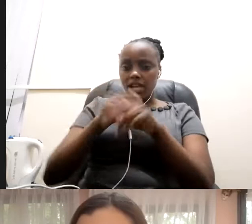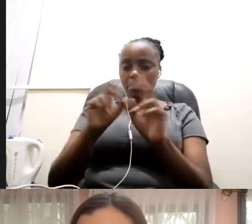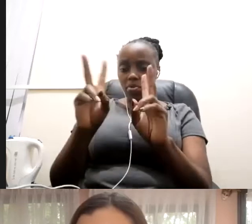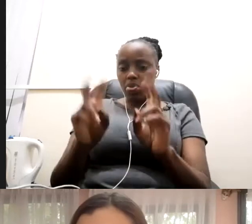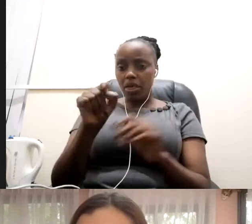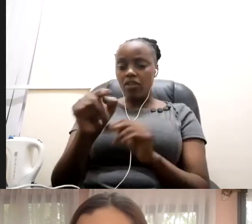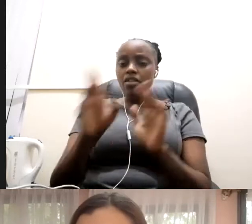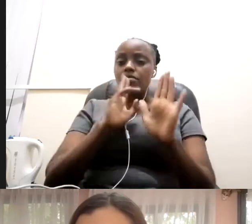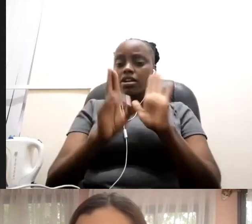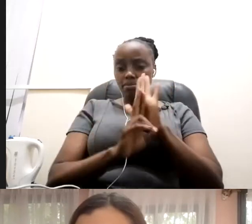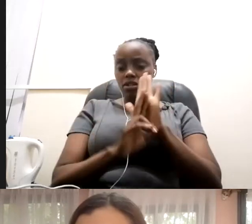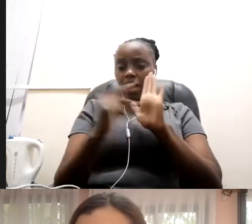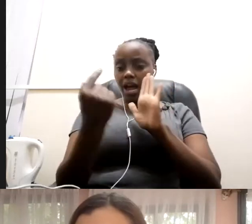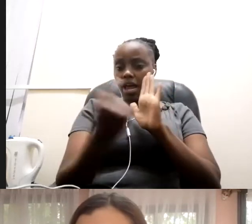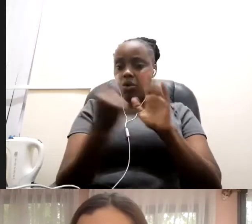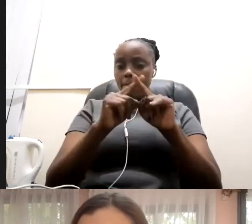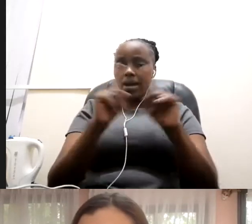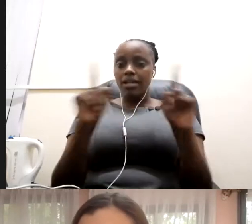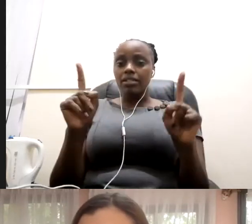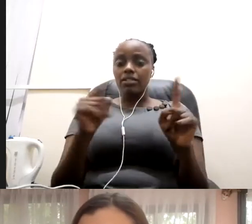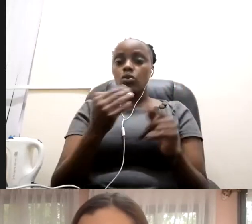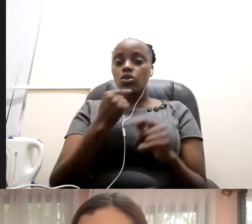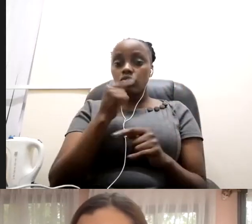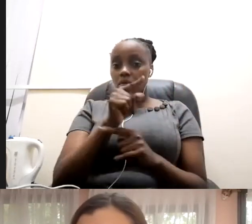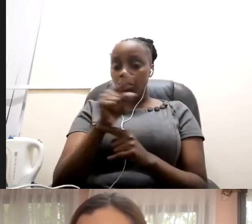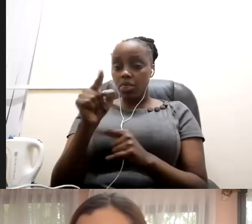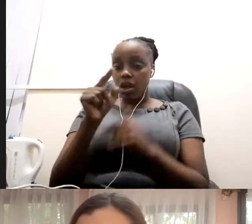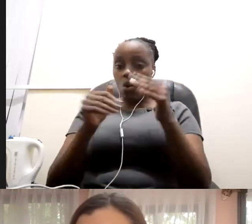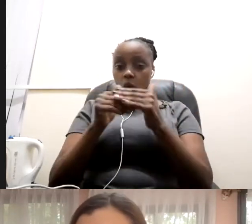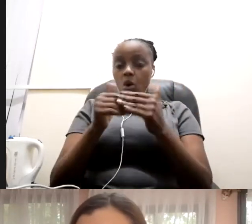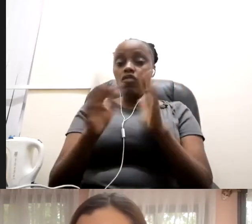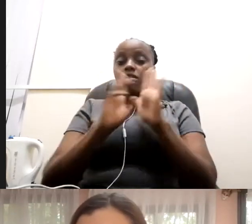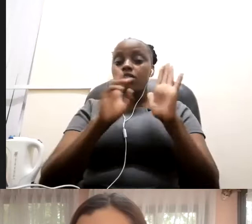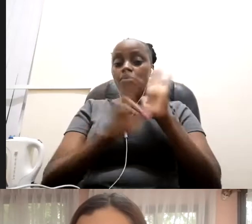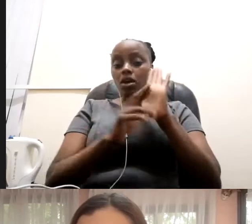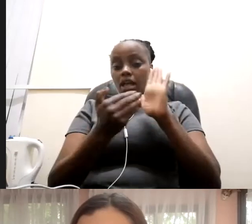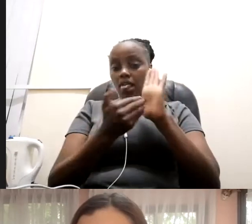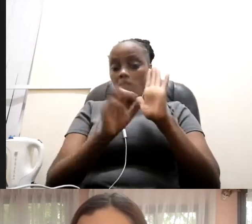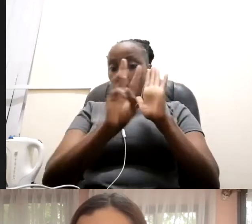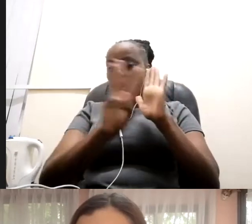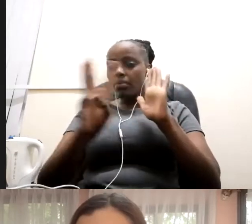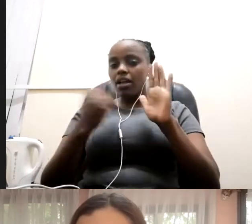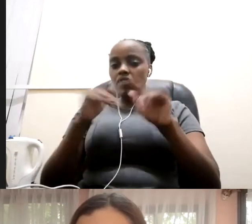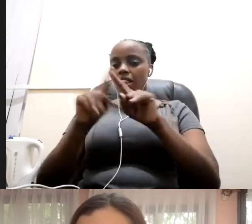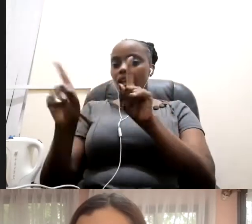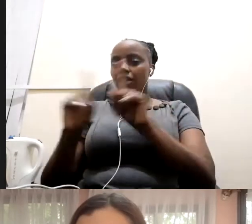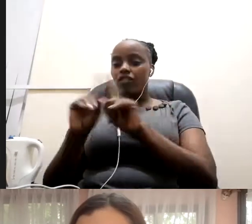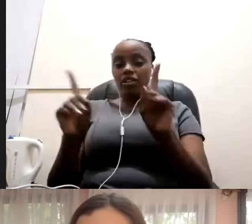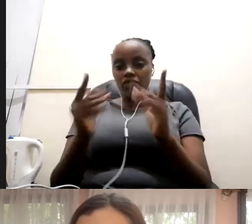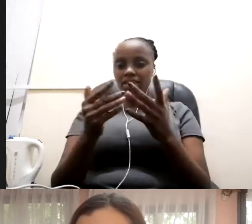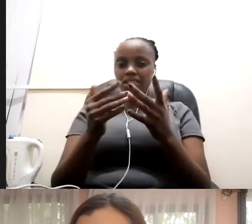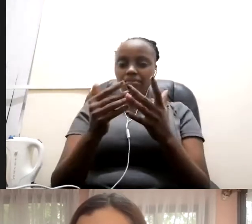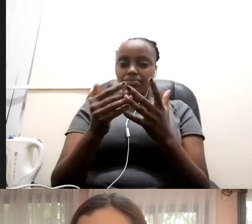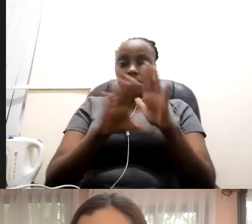report itself. But I just want to remind everyone that the report is available on our website in different languages and in different accessible format. We